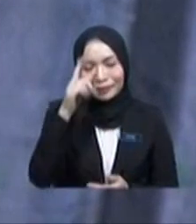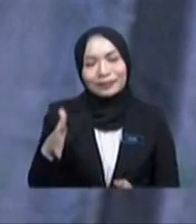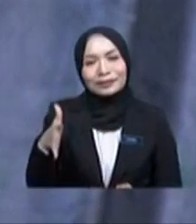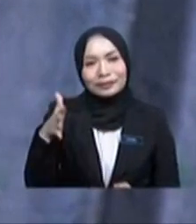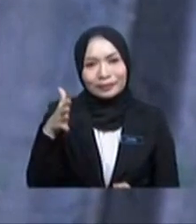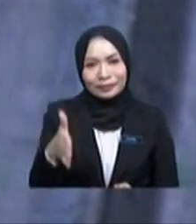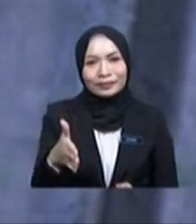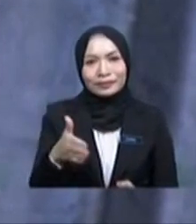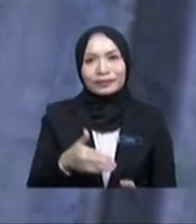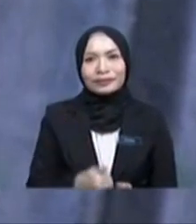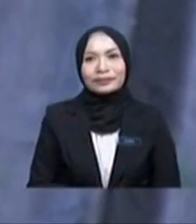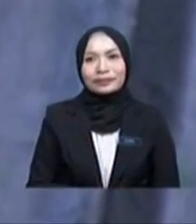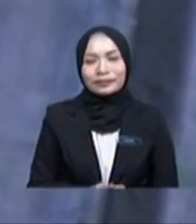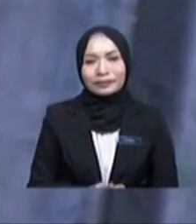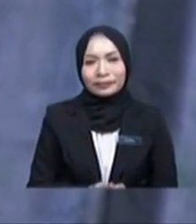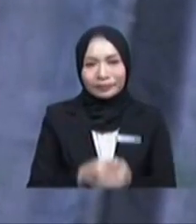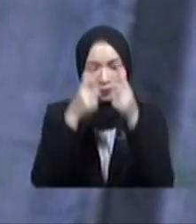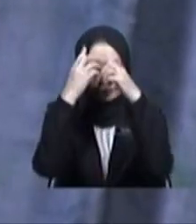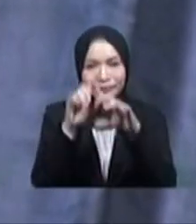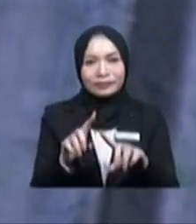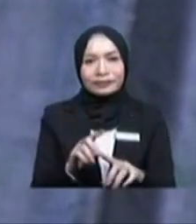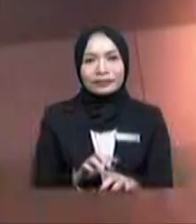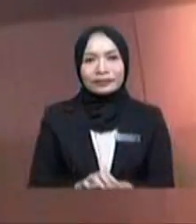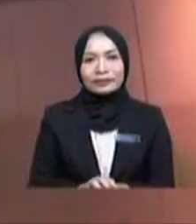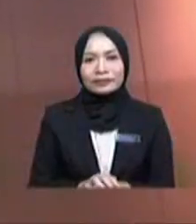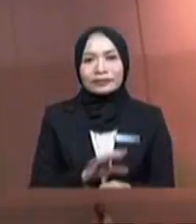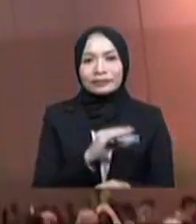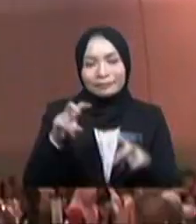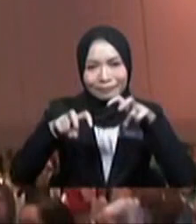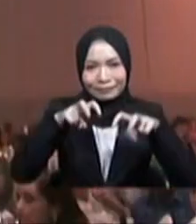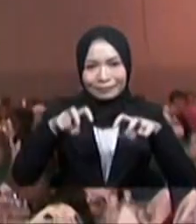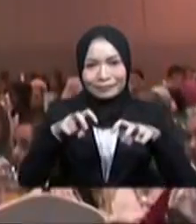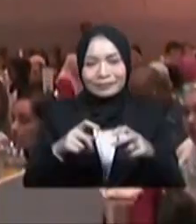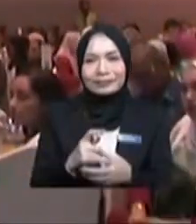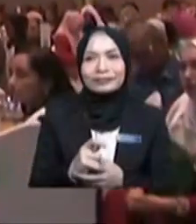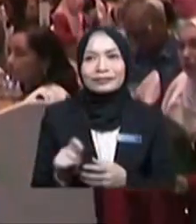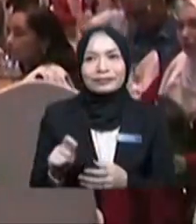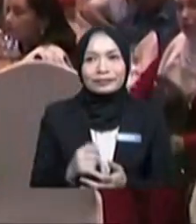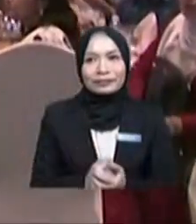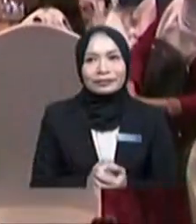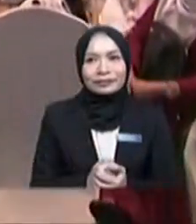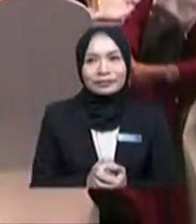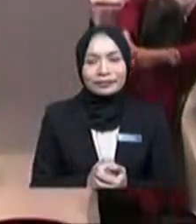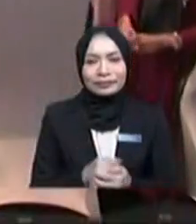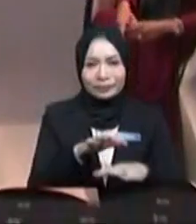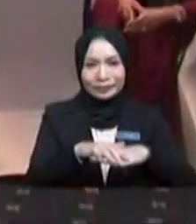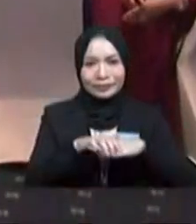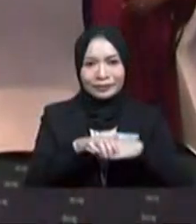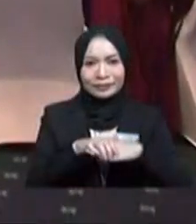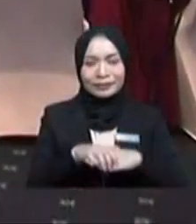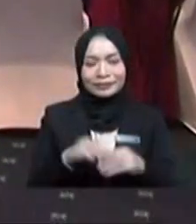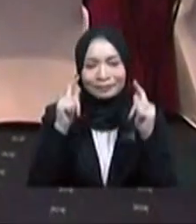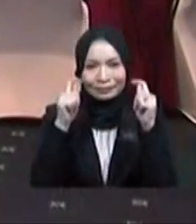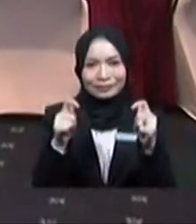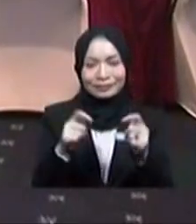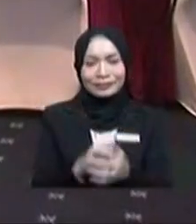Language Education, Exploring Innovations and Best Practices in English Language Teaching. Thank you very